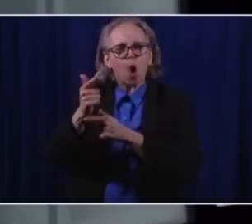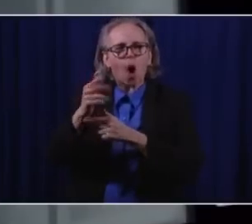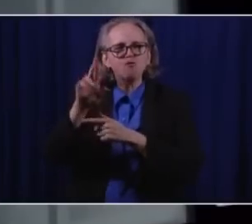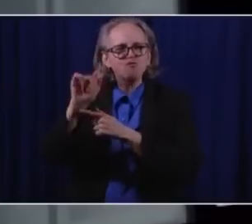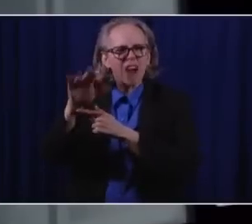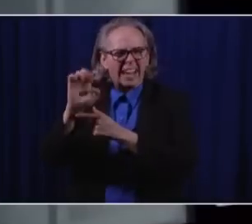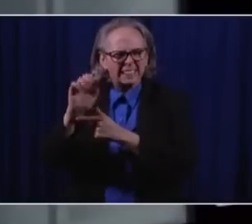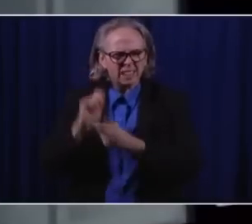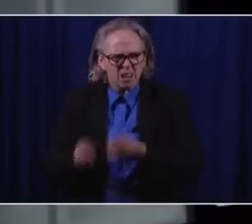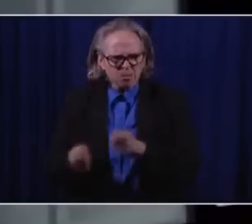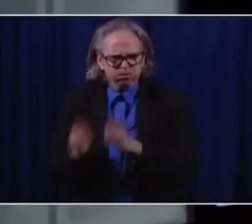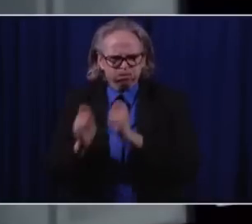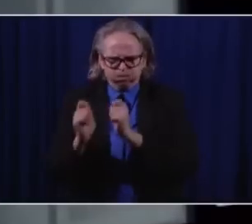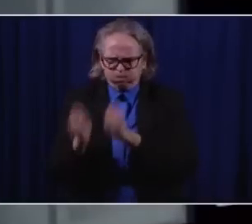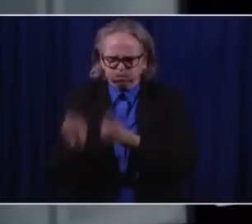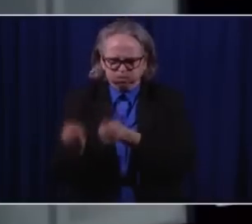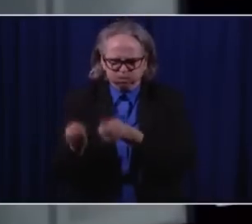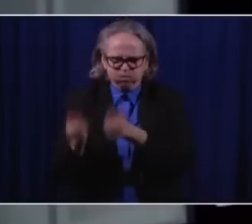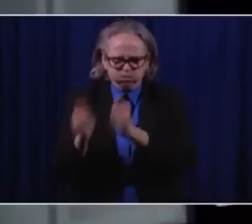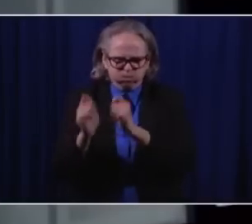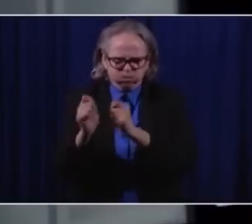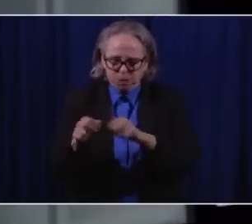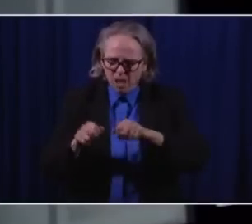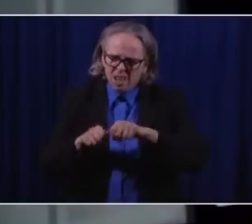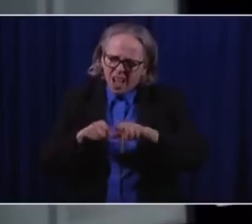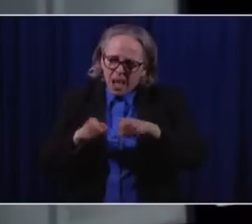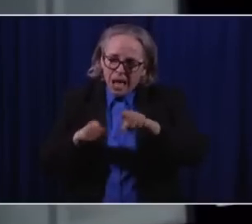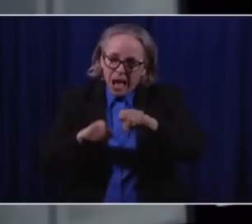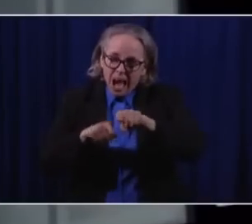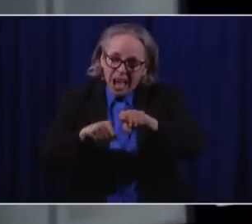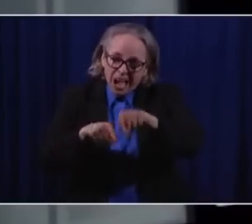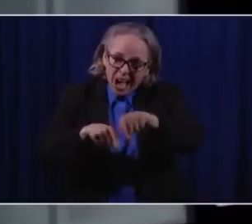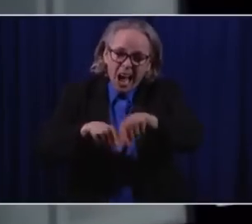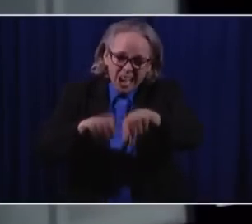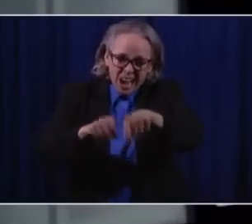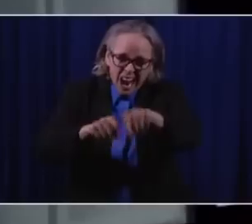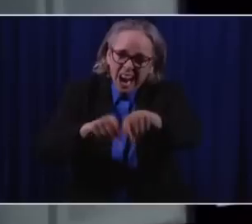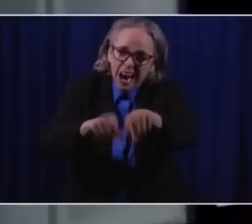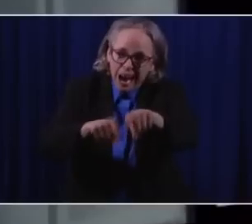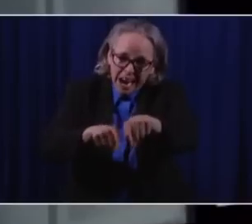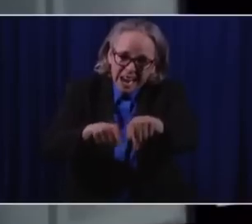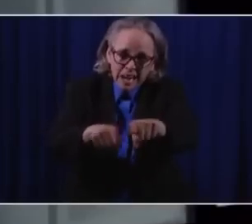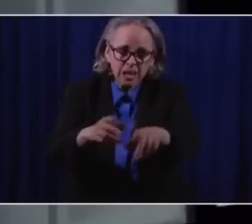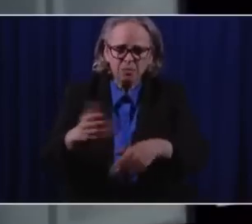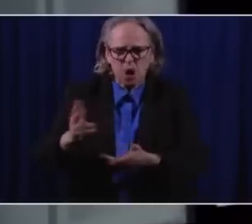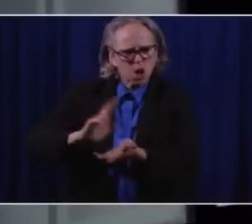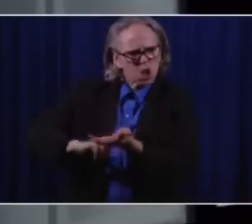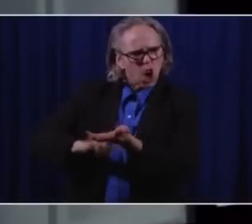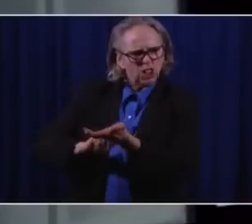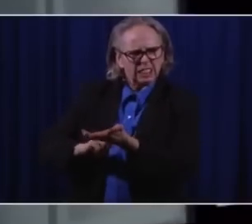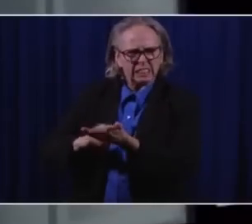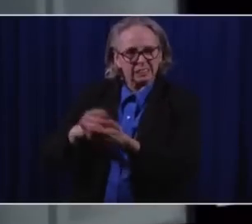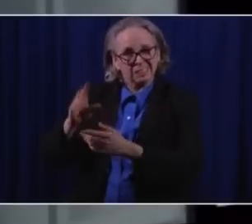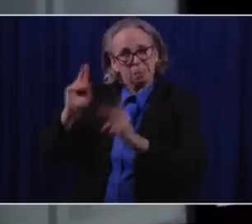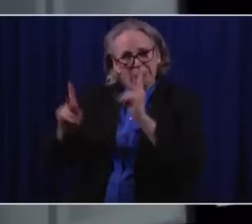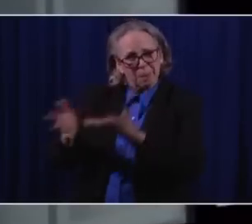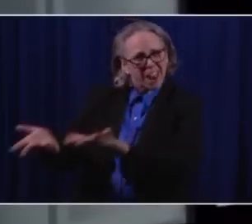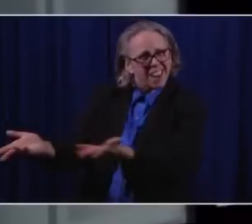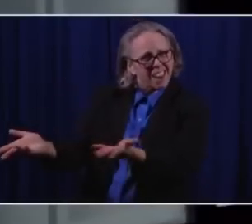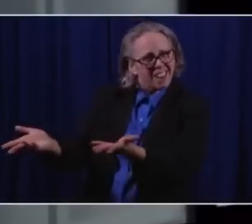is finite and nurses are human. We're dealing with the added stress